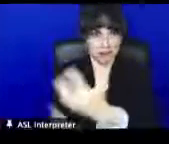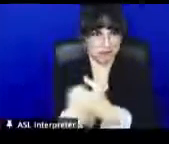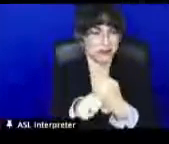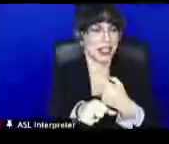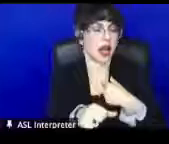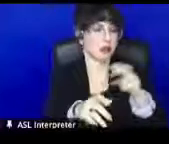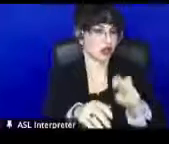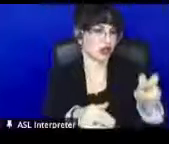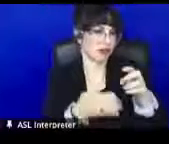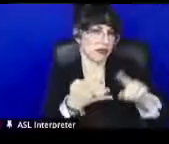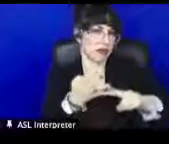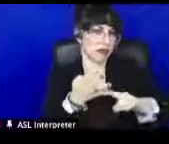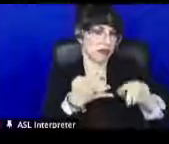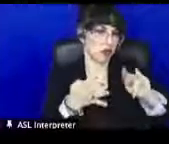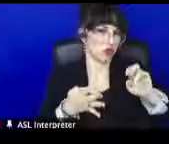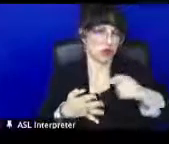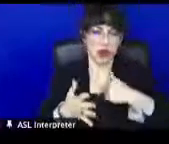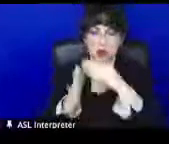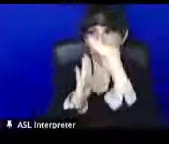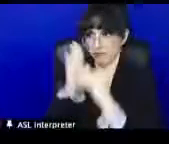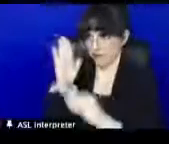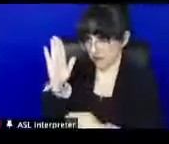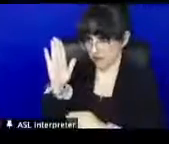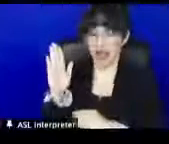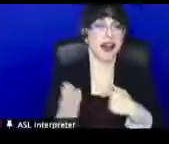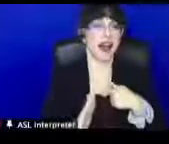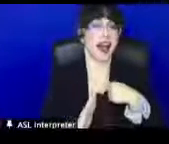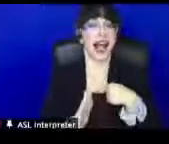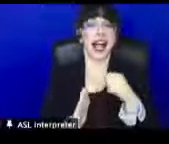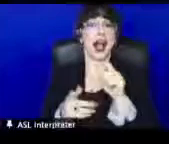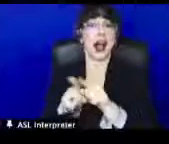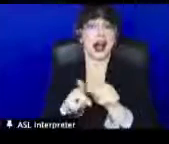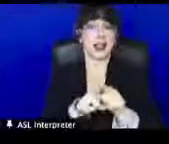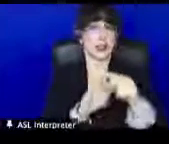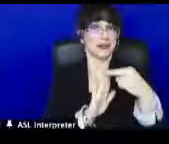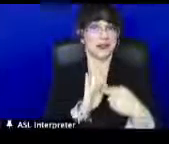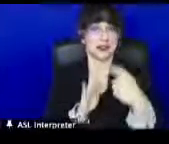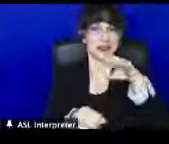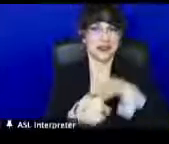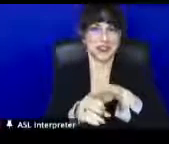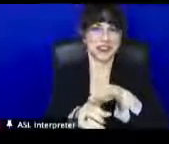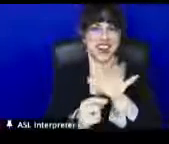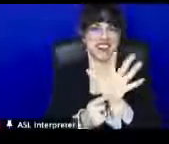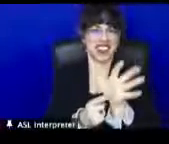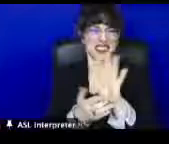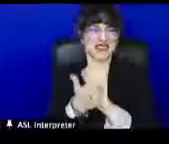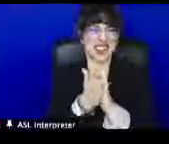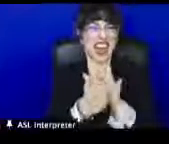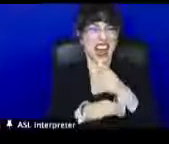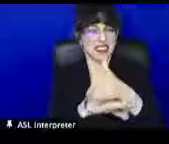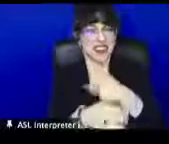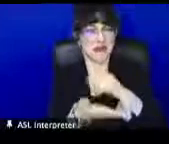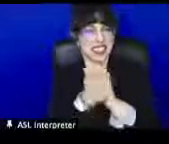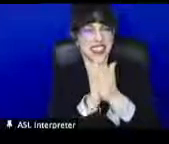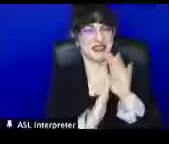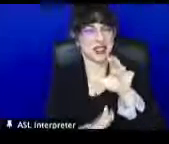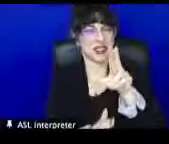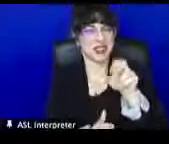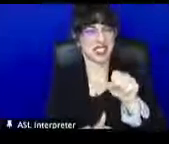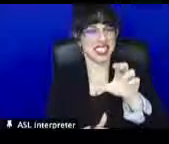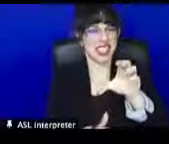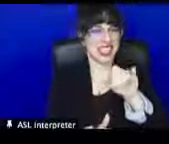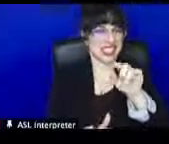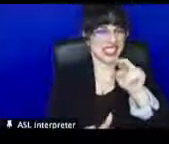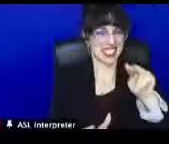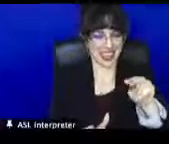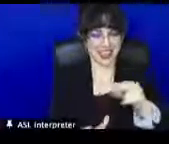filled out all that. I registered to vote 5 minutes after I became a U.S. citizen. And I